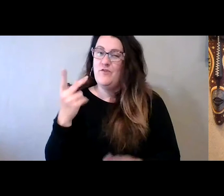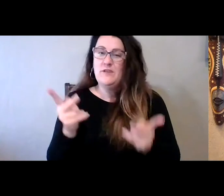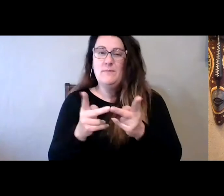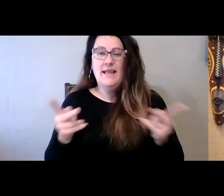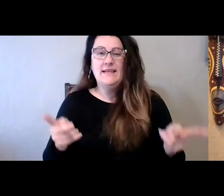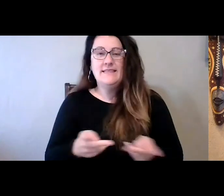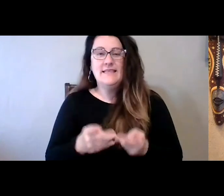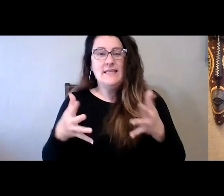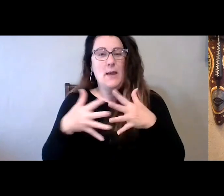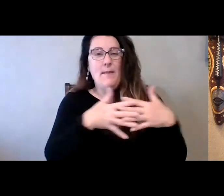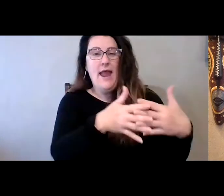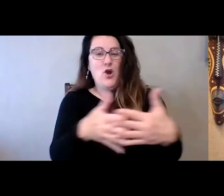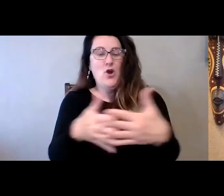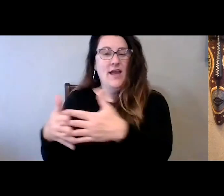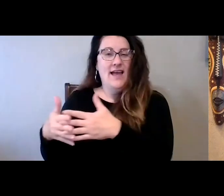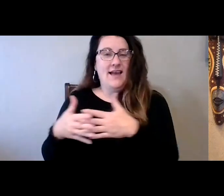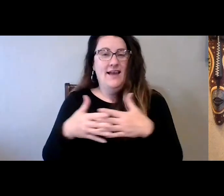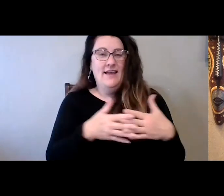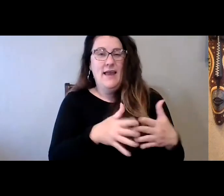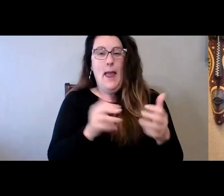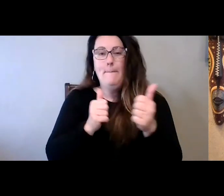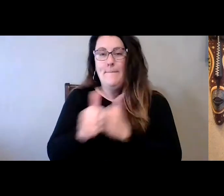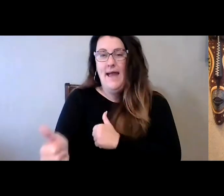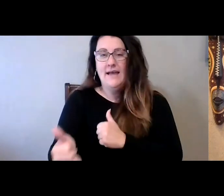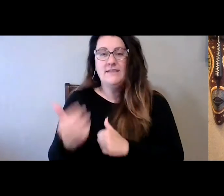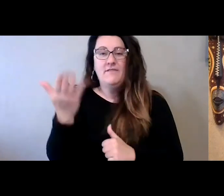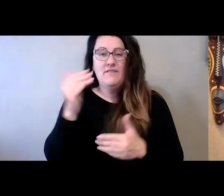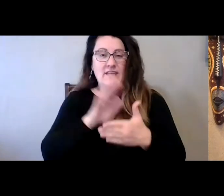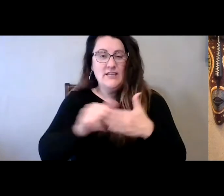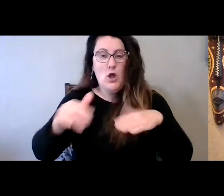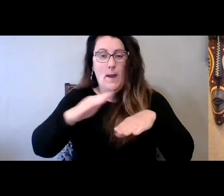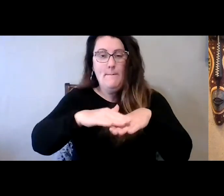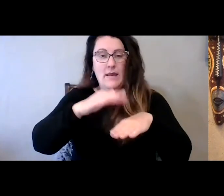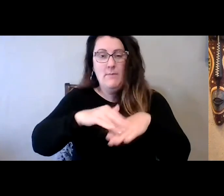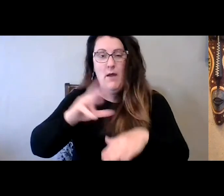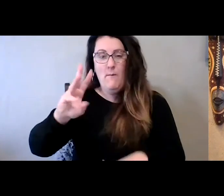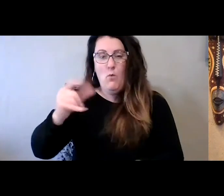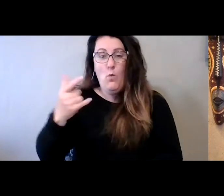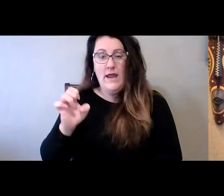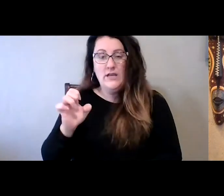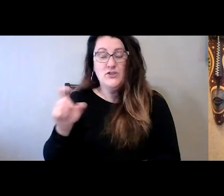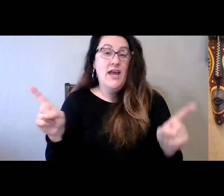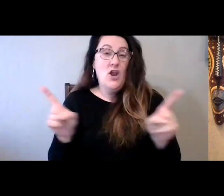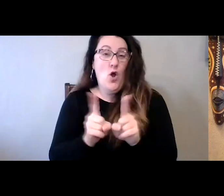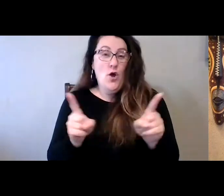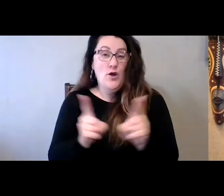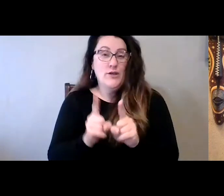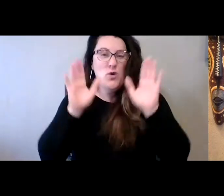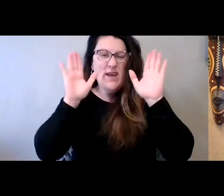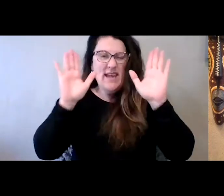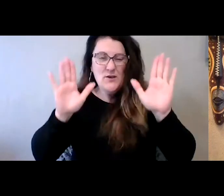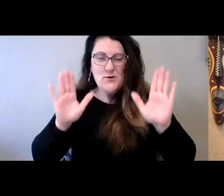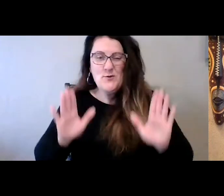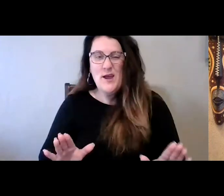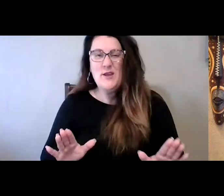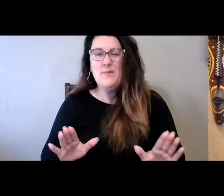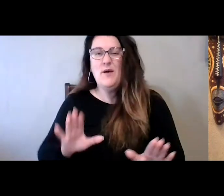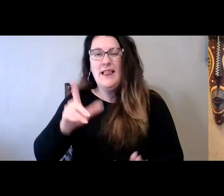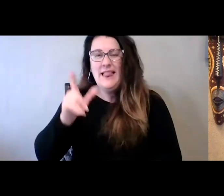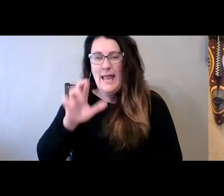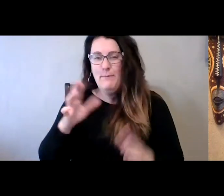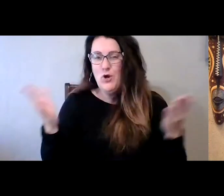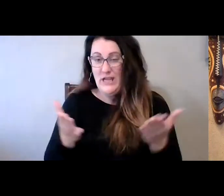in the country to be able to pass a $15 an hour minimum wage. Well, that and the incredible force of labor